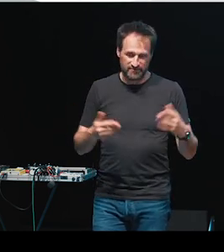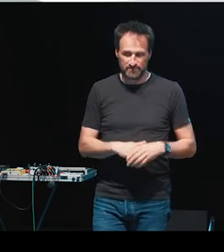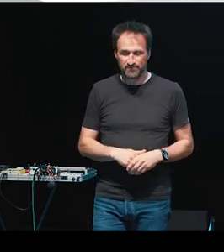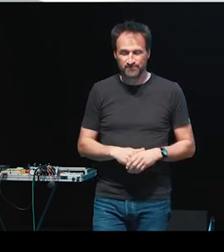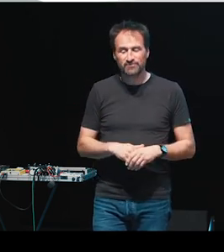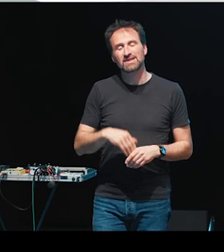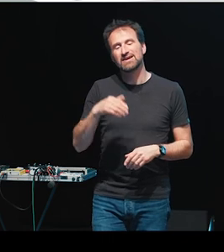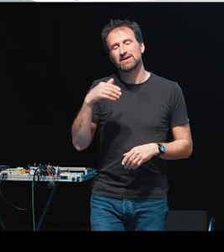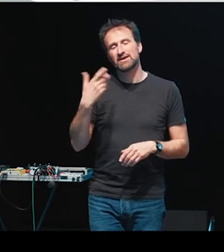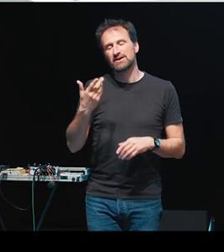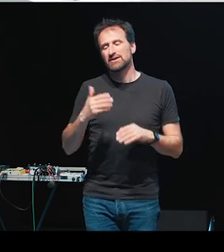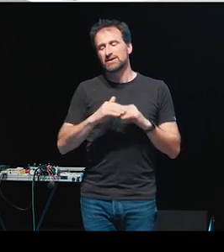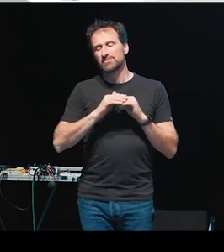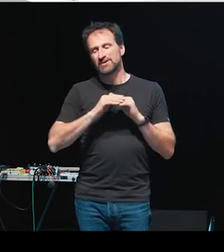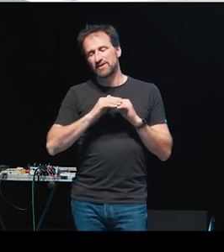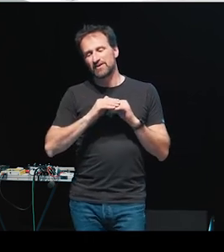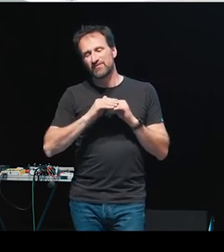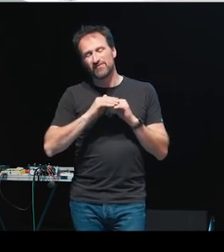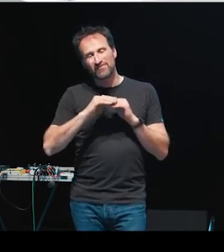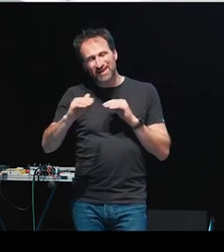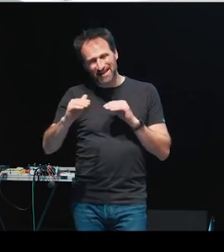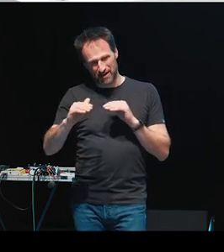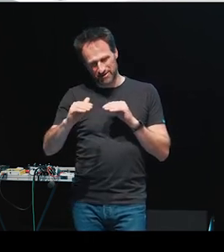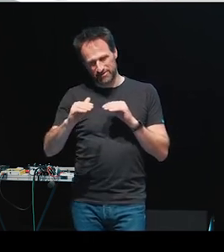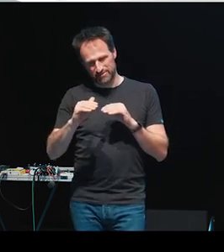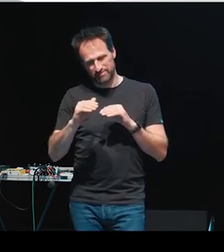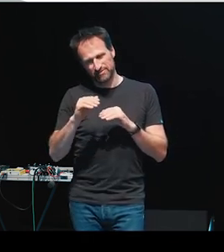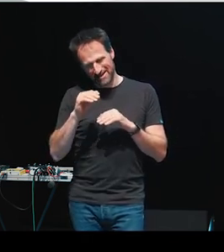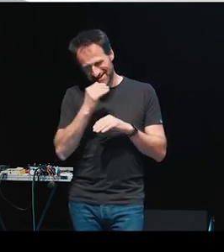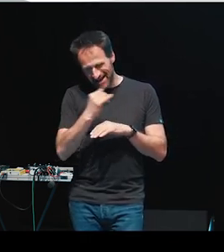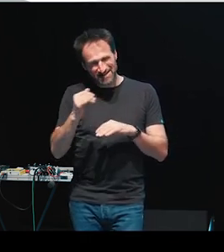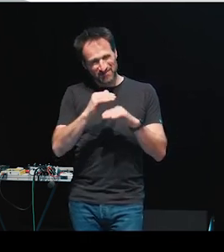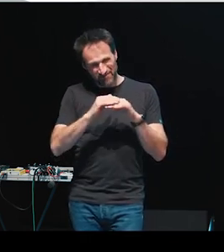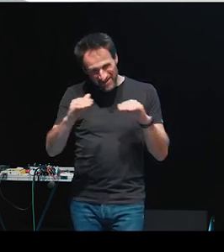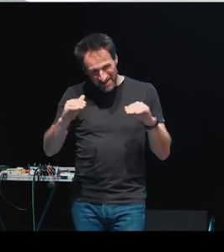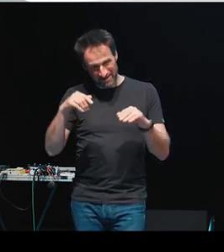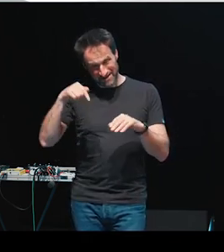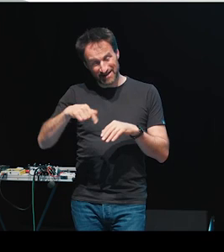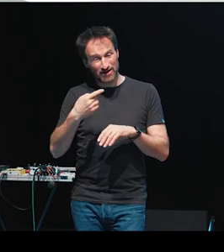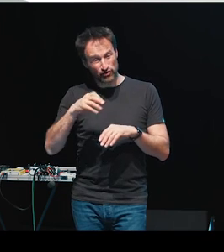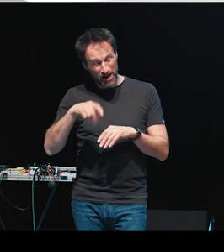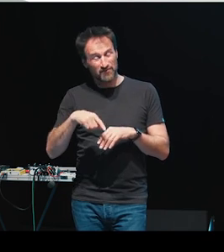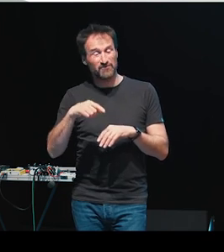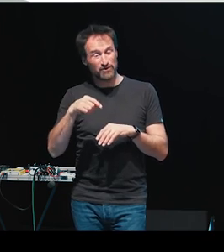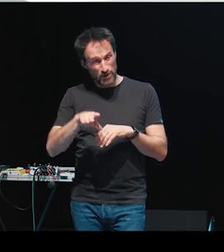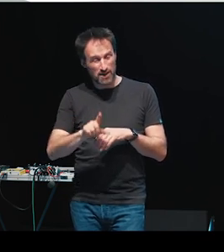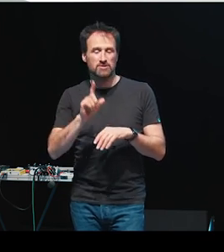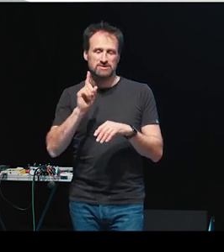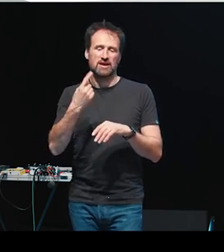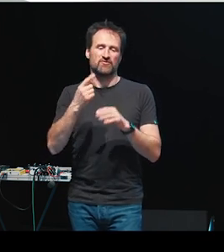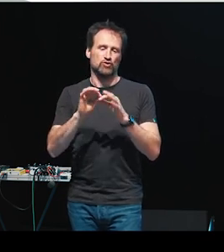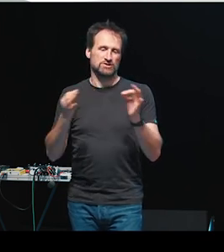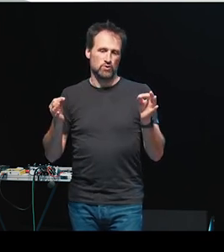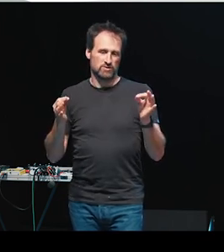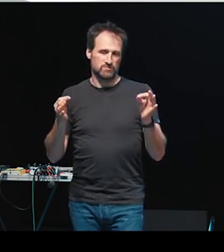And there's a few additional GraphQL fields I want to talk about. The first is that every field in GraphQL is a function, and any field can take arguments.